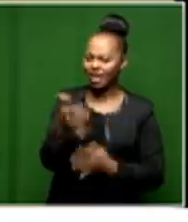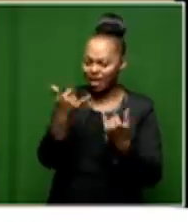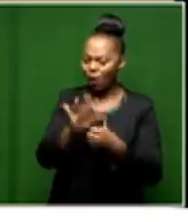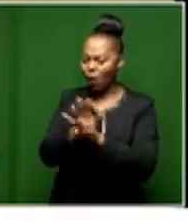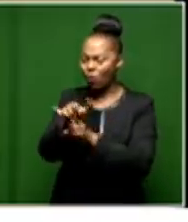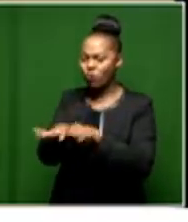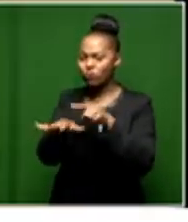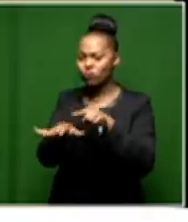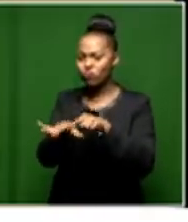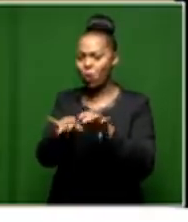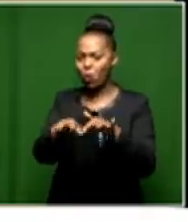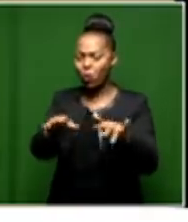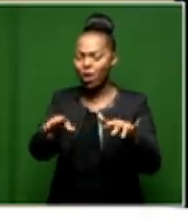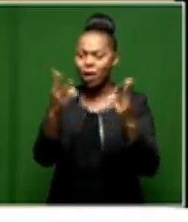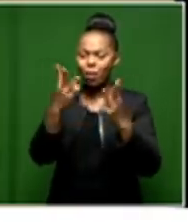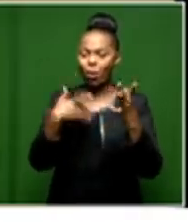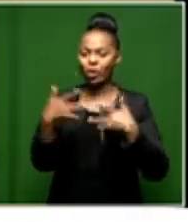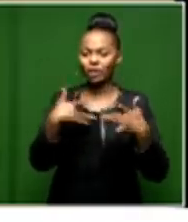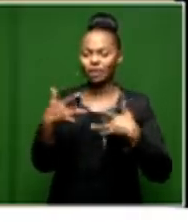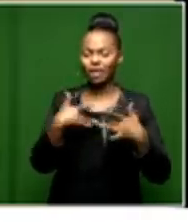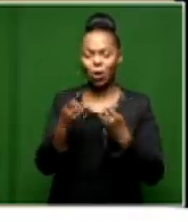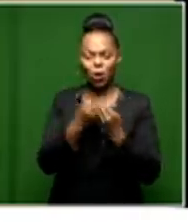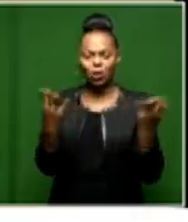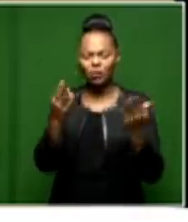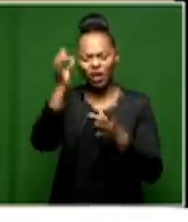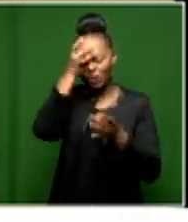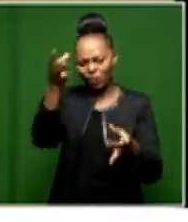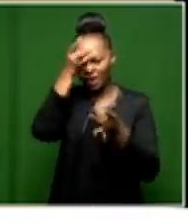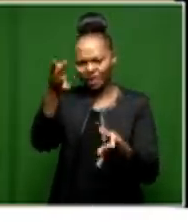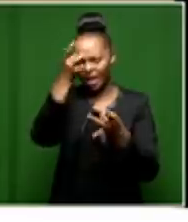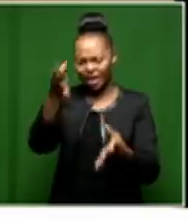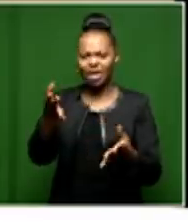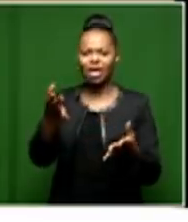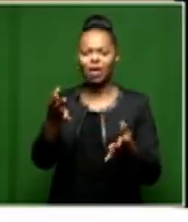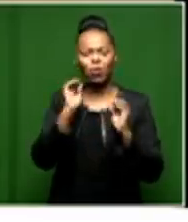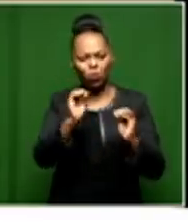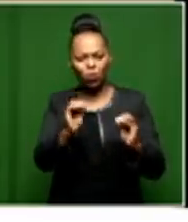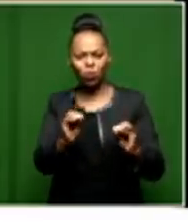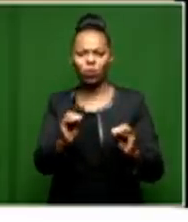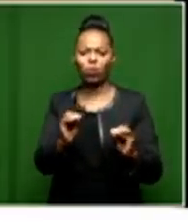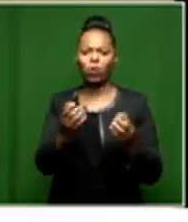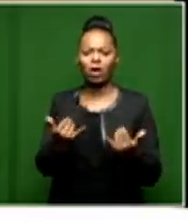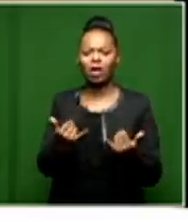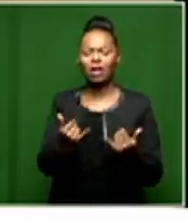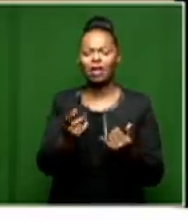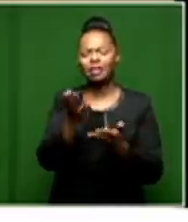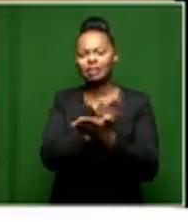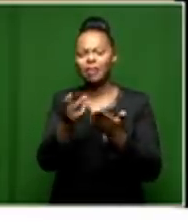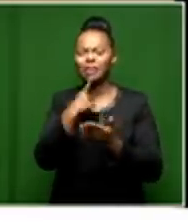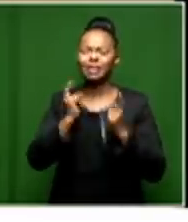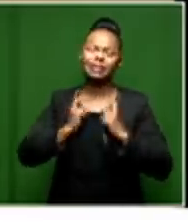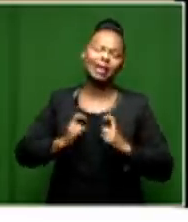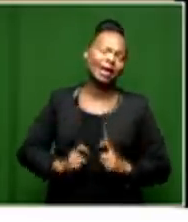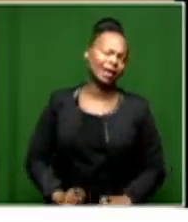people are now concerned. There's so much information coming out that this is worse than all the others. So COVID fatigue, we're tired of this. We want to get on